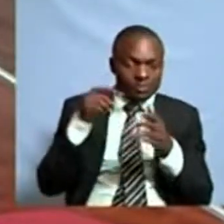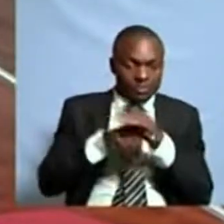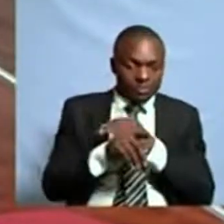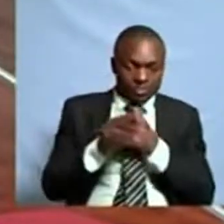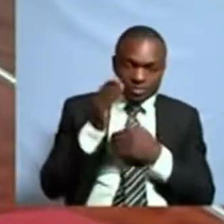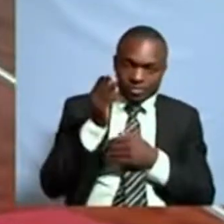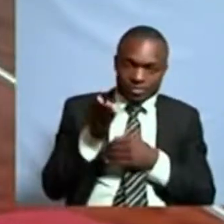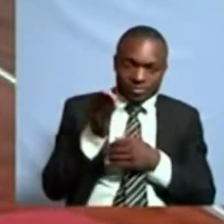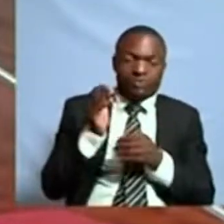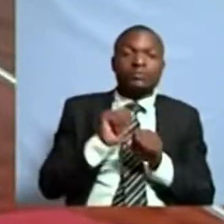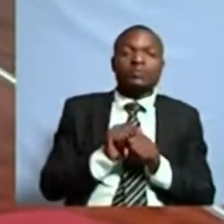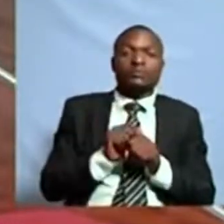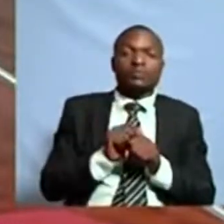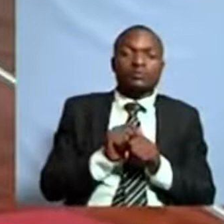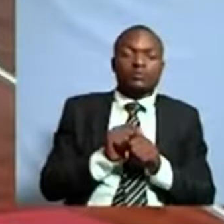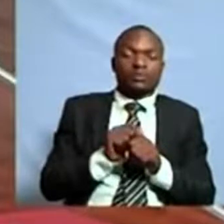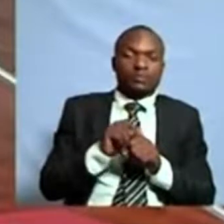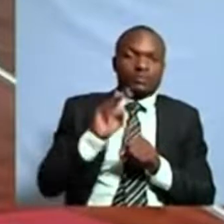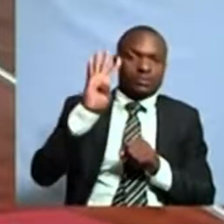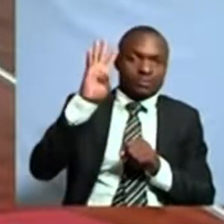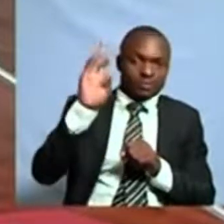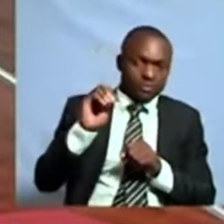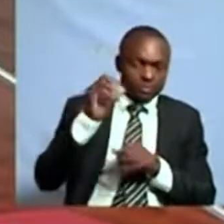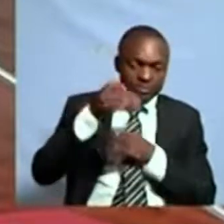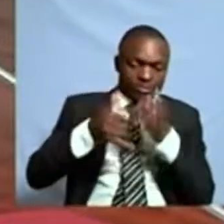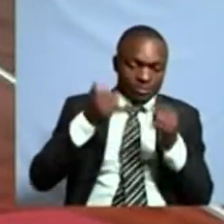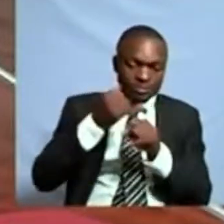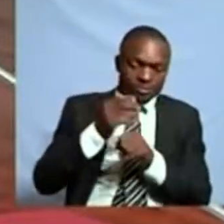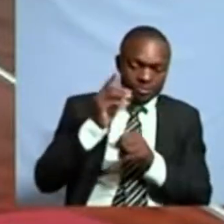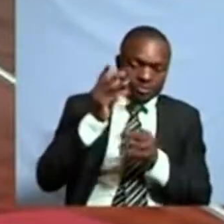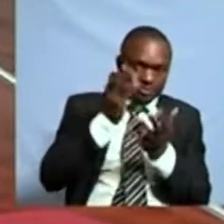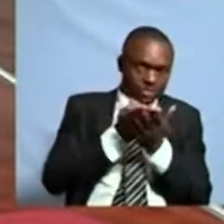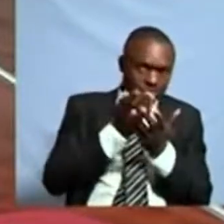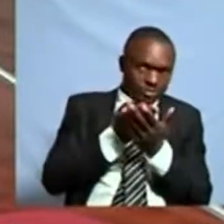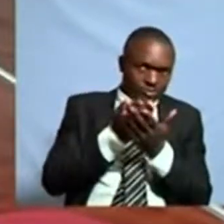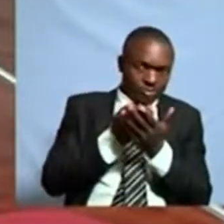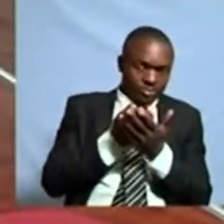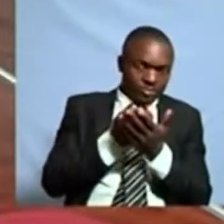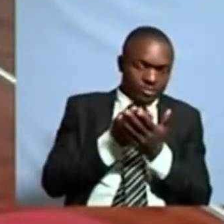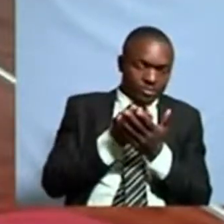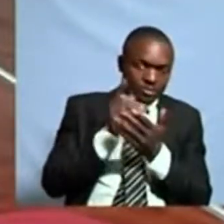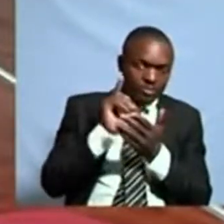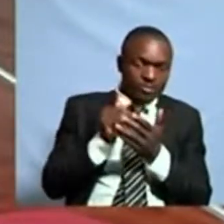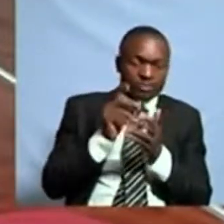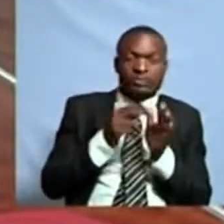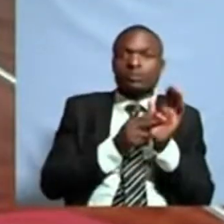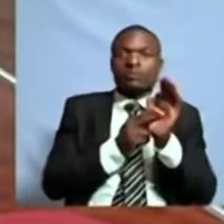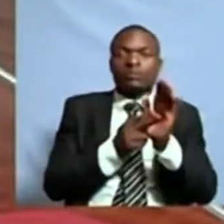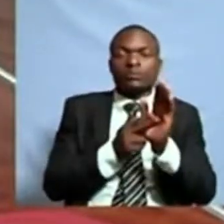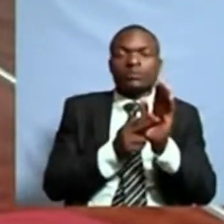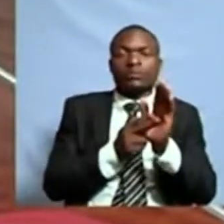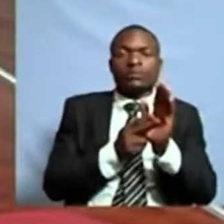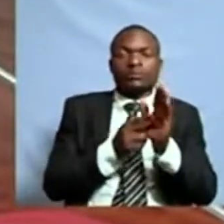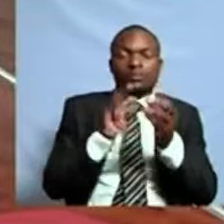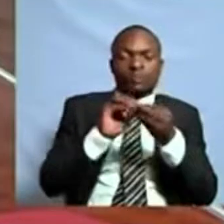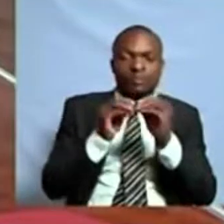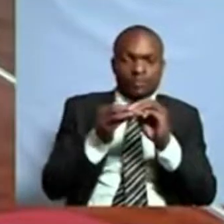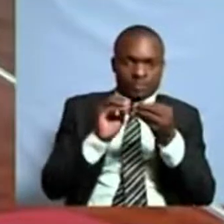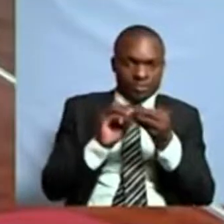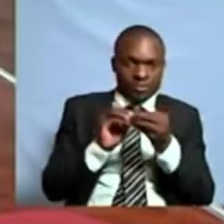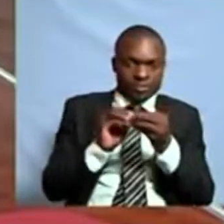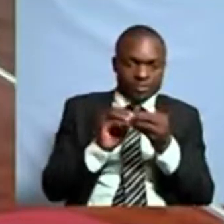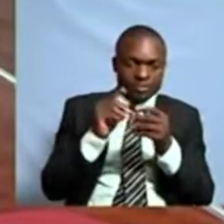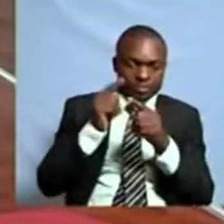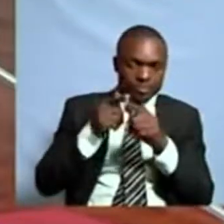that. So our 40A, which we are proposing, like we have explained, we are actually just fine in terms of the number of